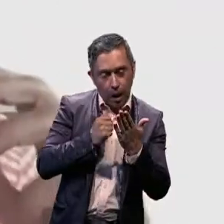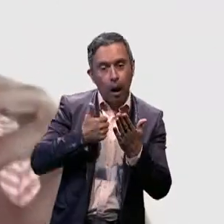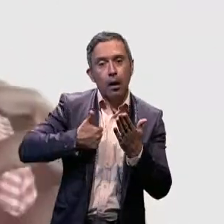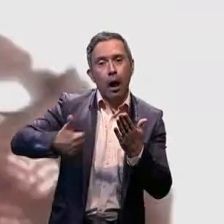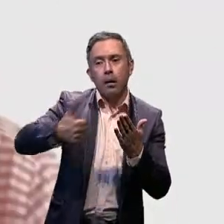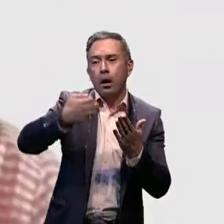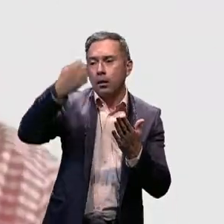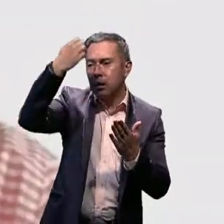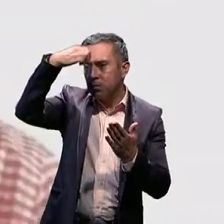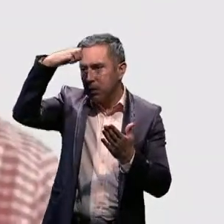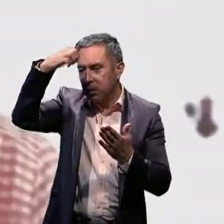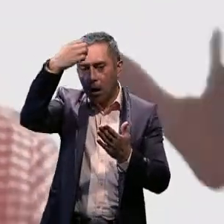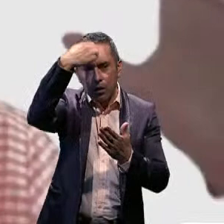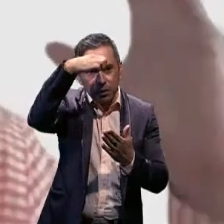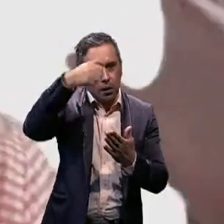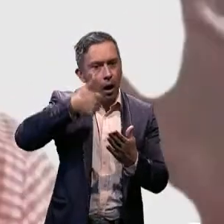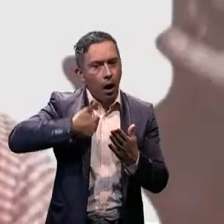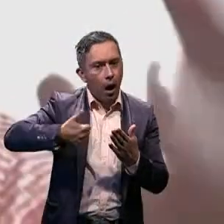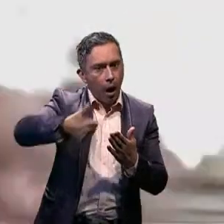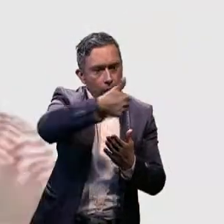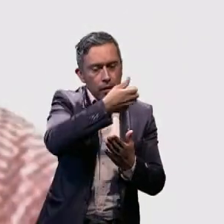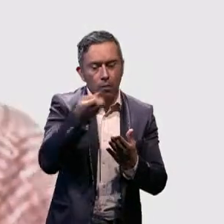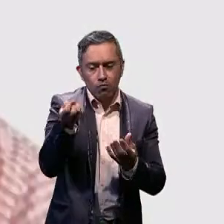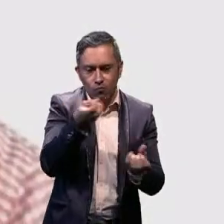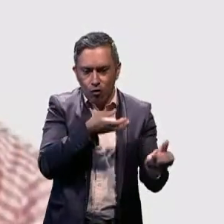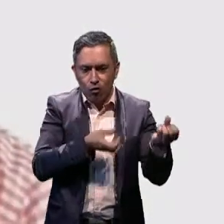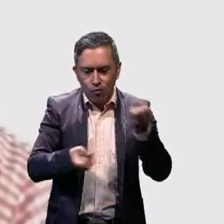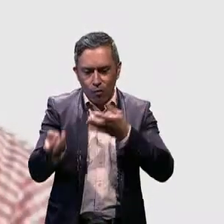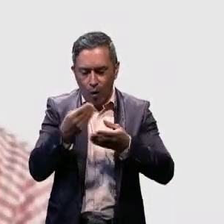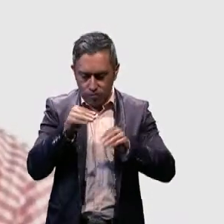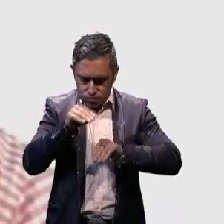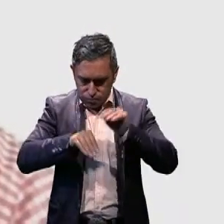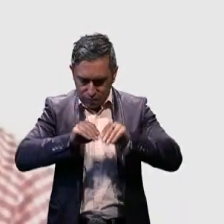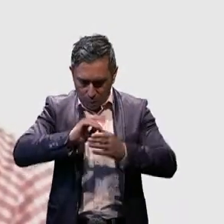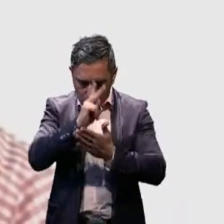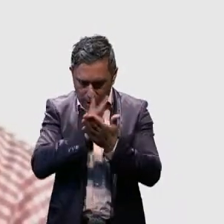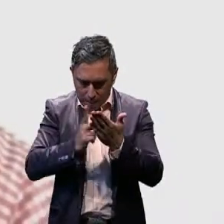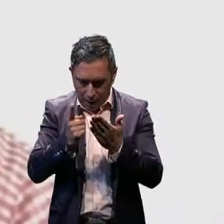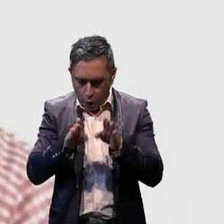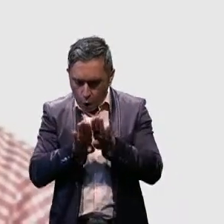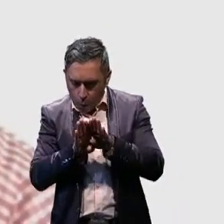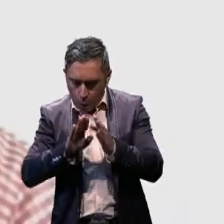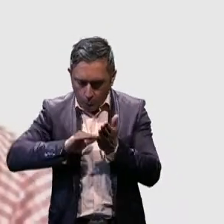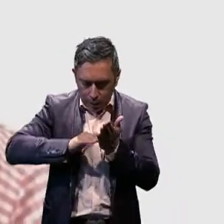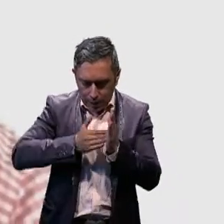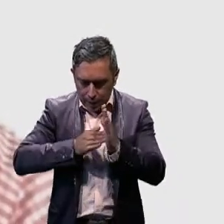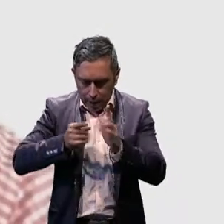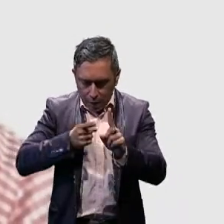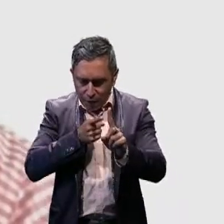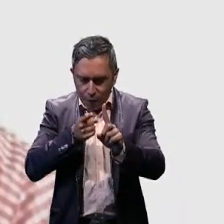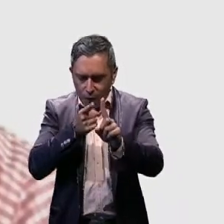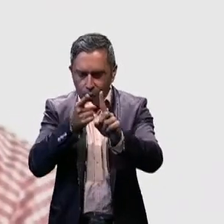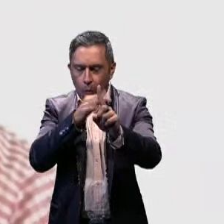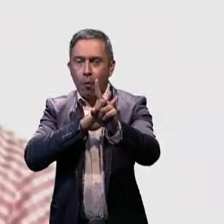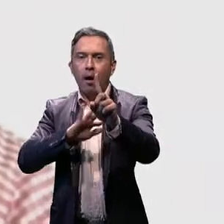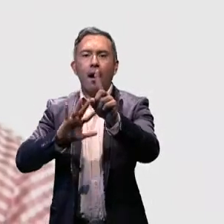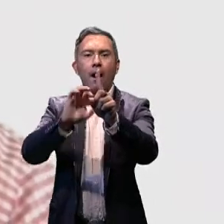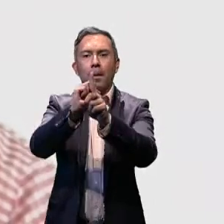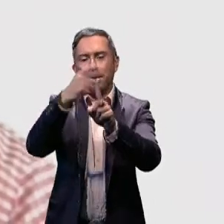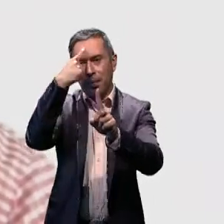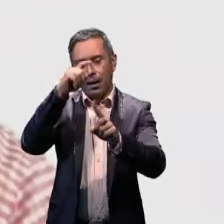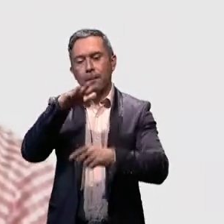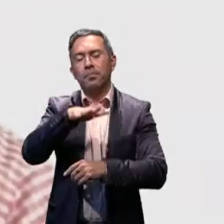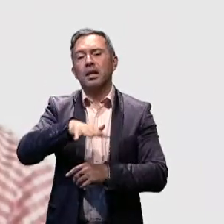our specialty, our trench, our priorities, we can all gather